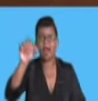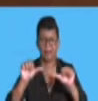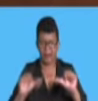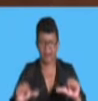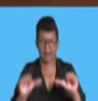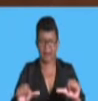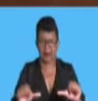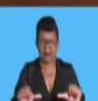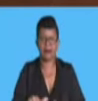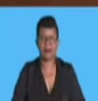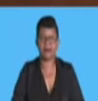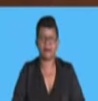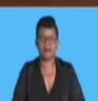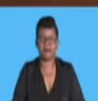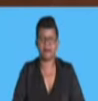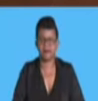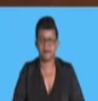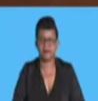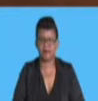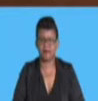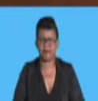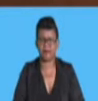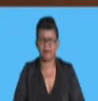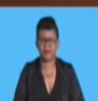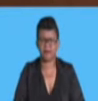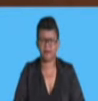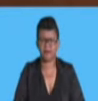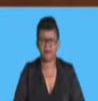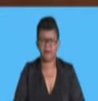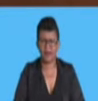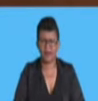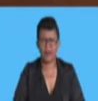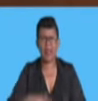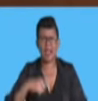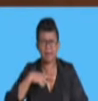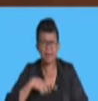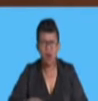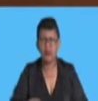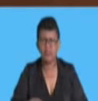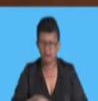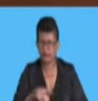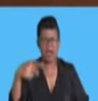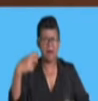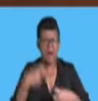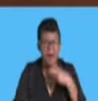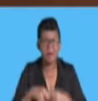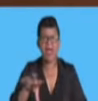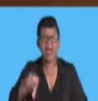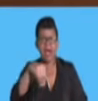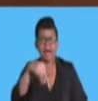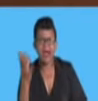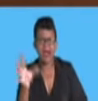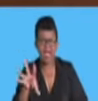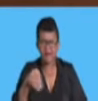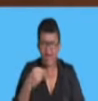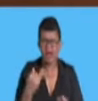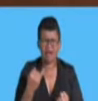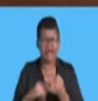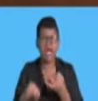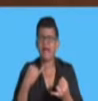again brought to the surface of our everyday life in Fiji, the fragile state of our